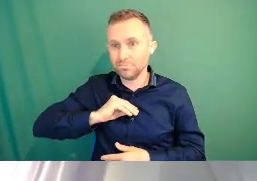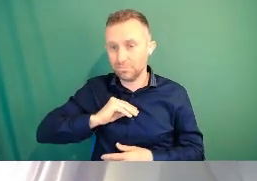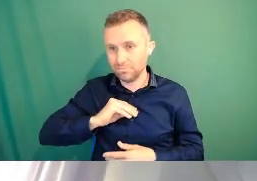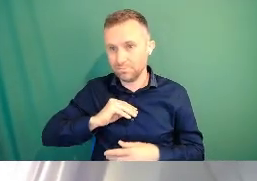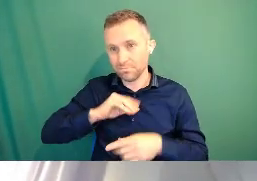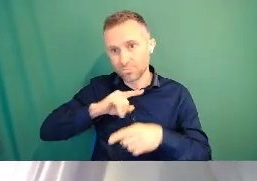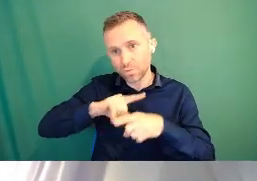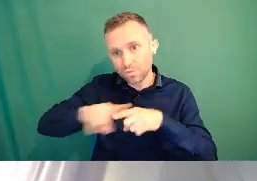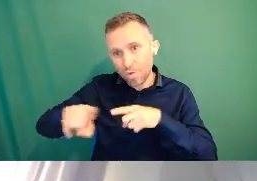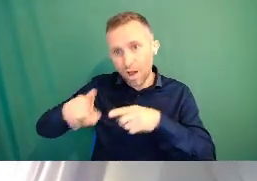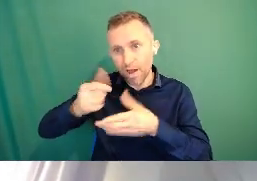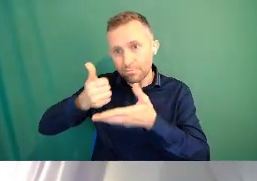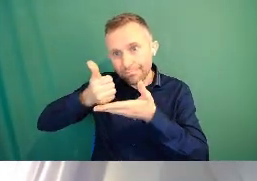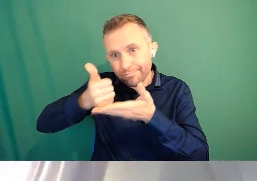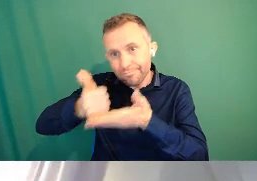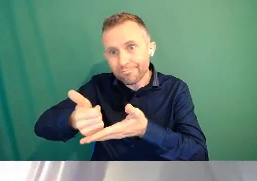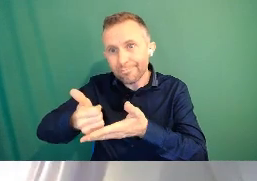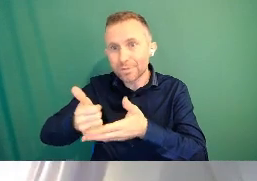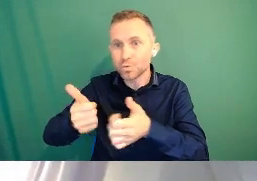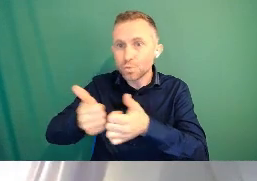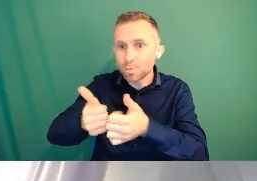information as possible so that you can